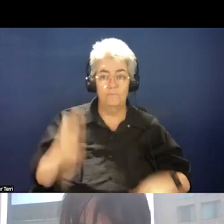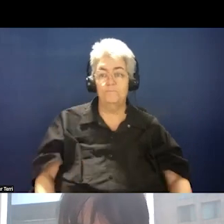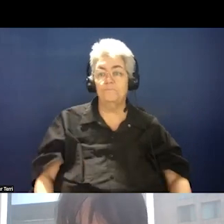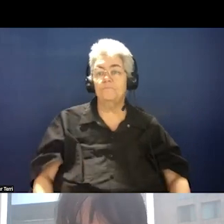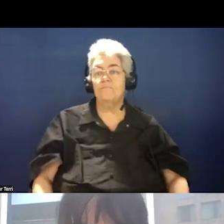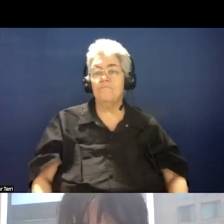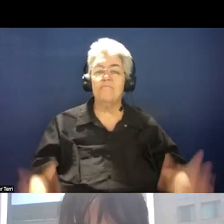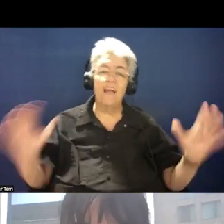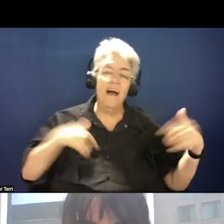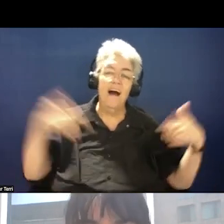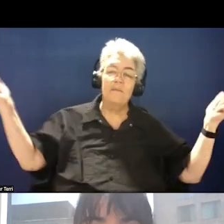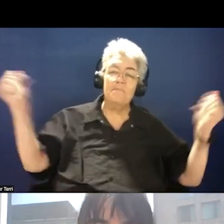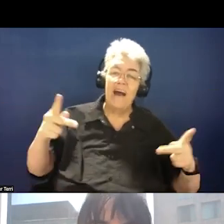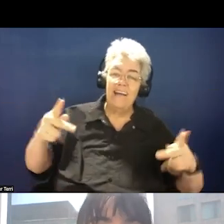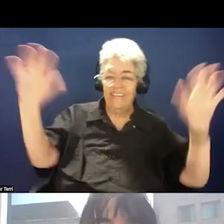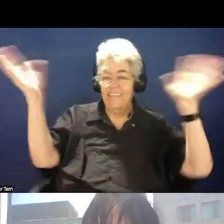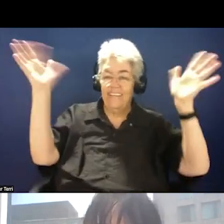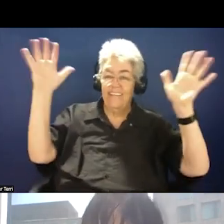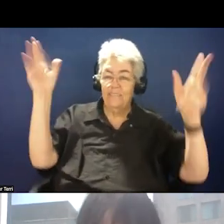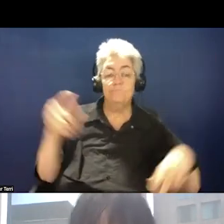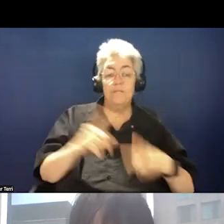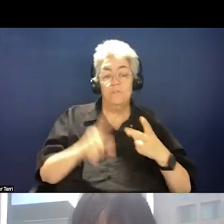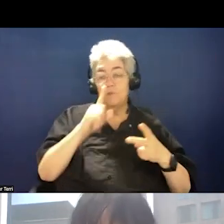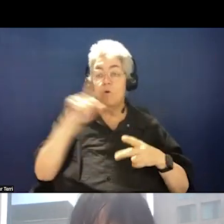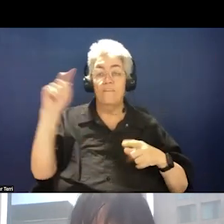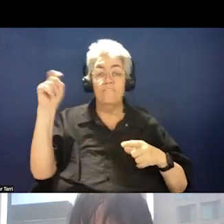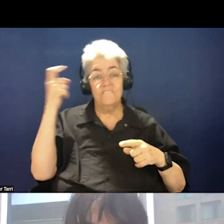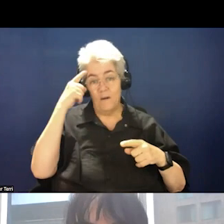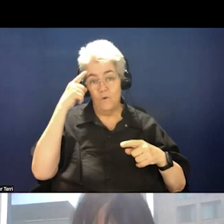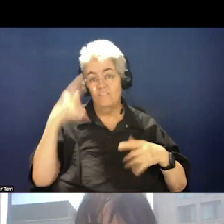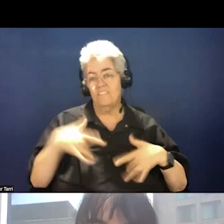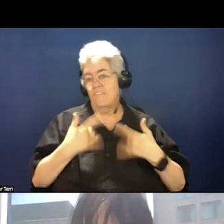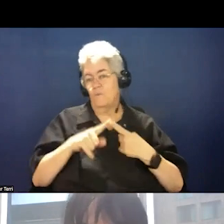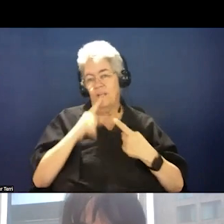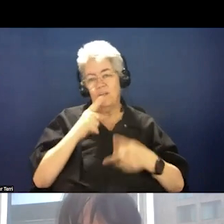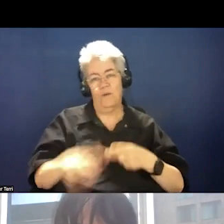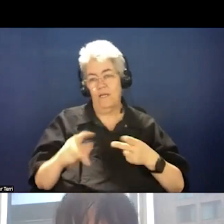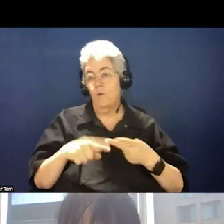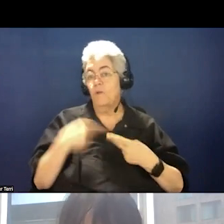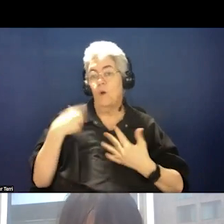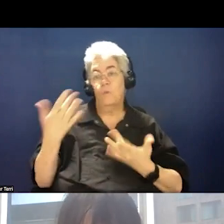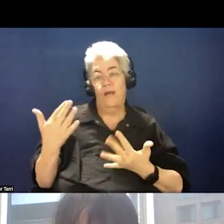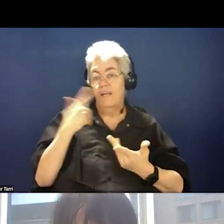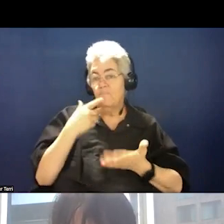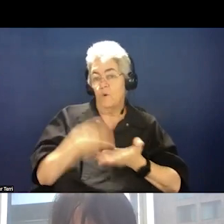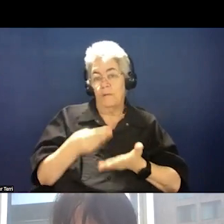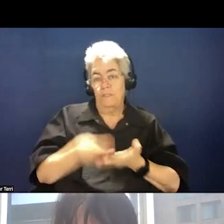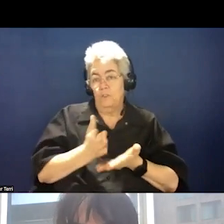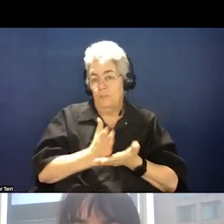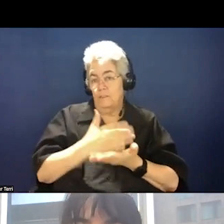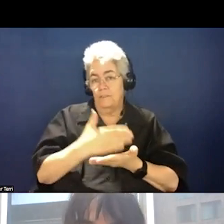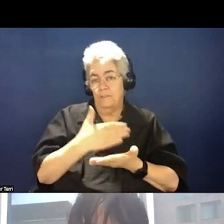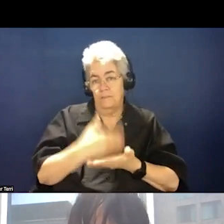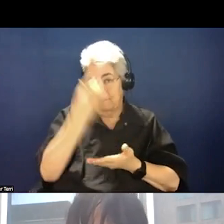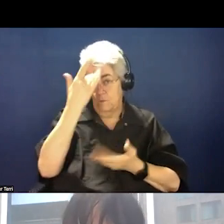back. Thank you, Brian. So for federal updates, this is going to be very, very quick. We're still waiting on any budget news beyond the